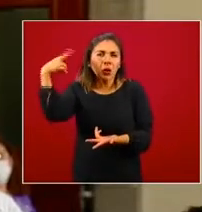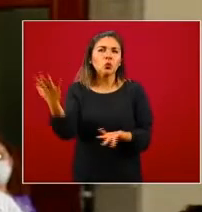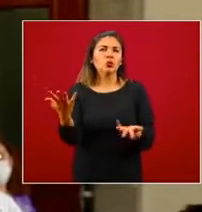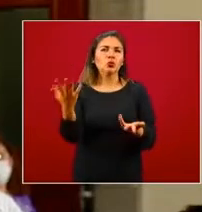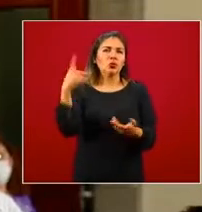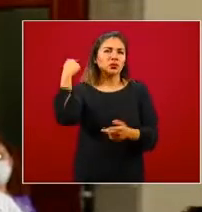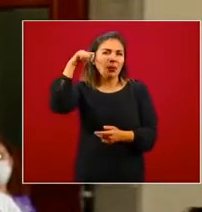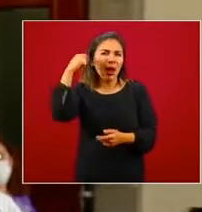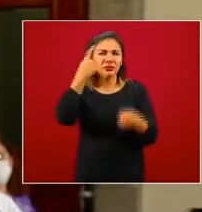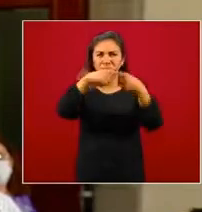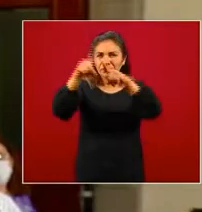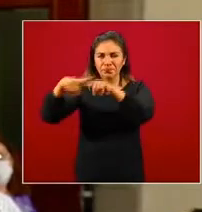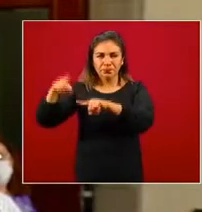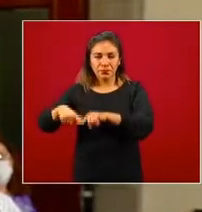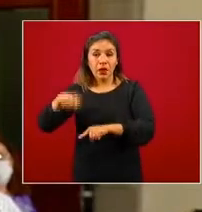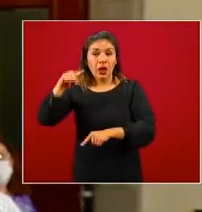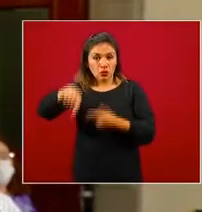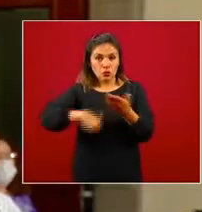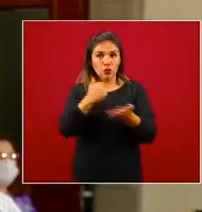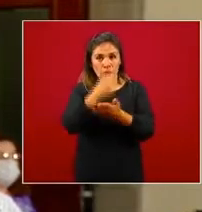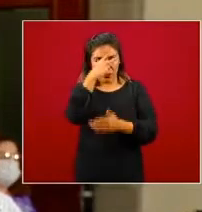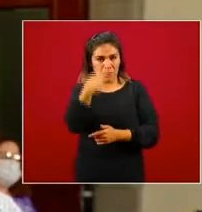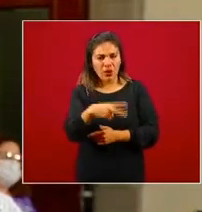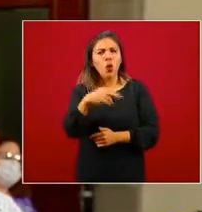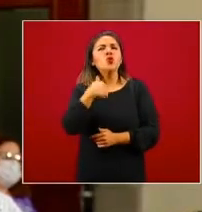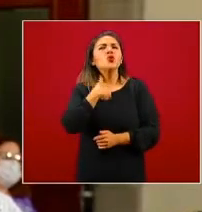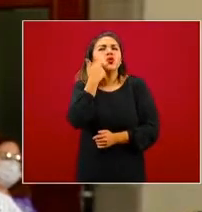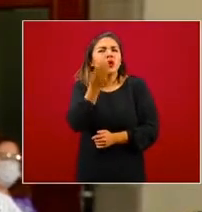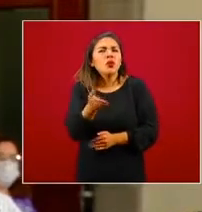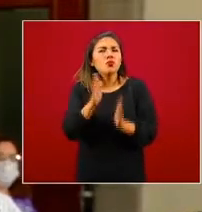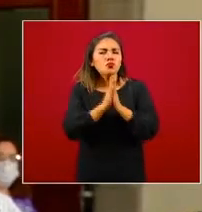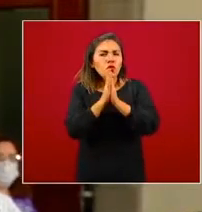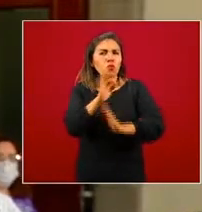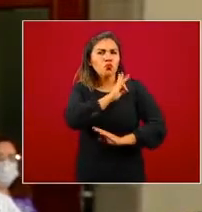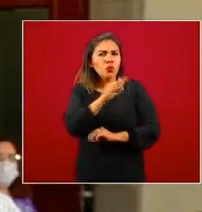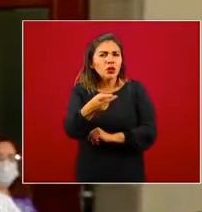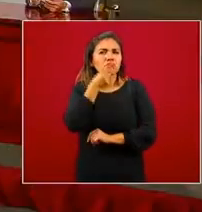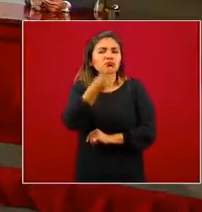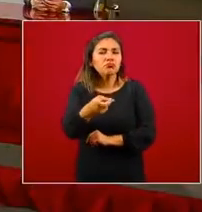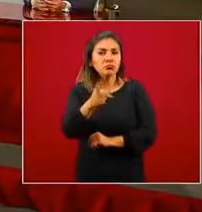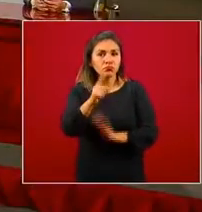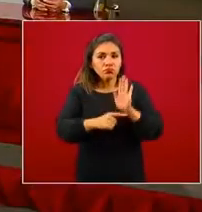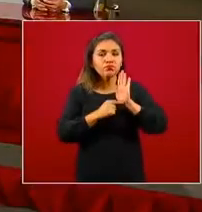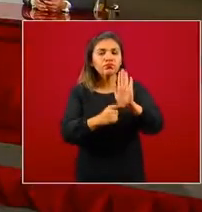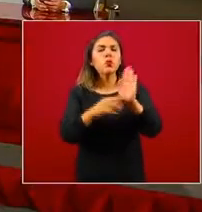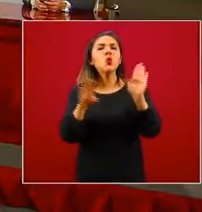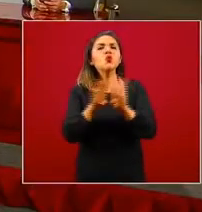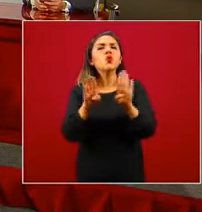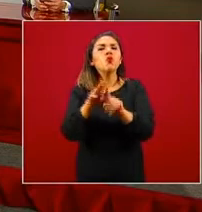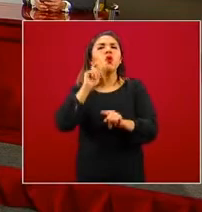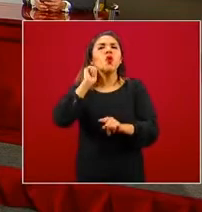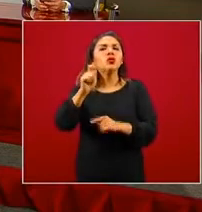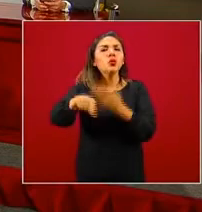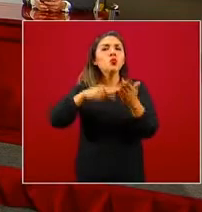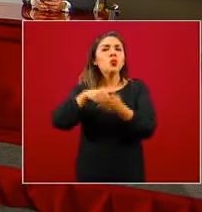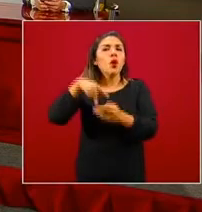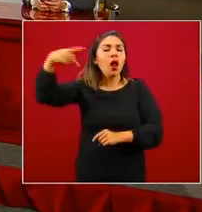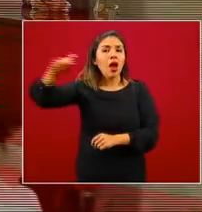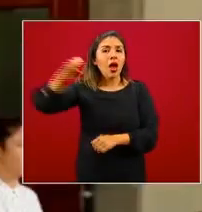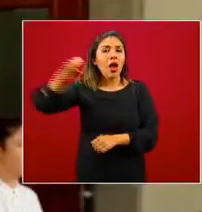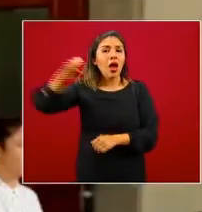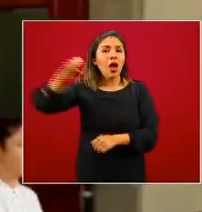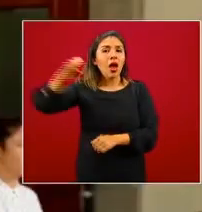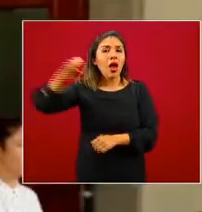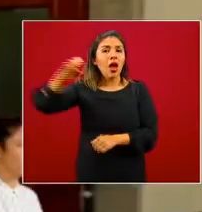So maybe if we have more information on Culiacan, Tijuana, Mexico City, would it be possible for you to